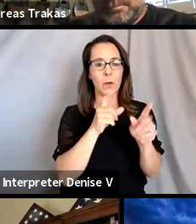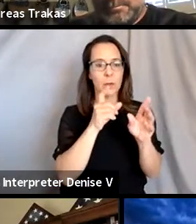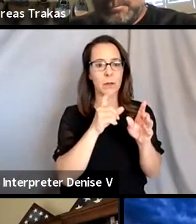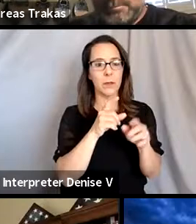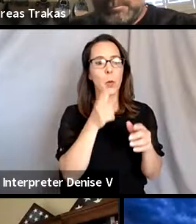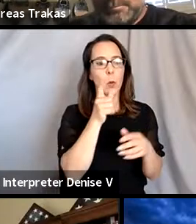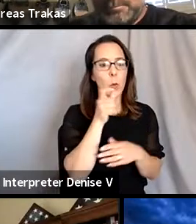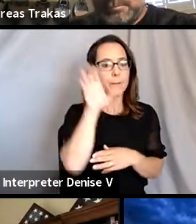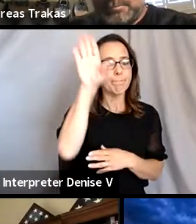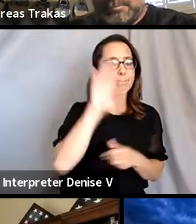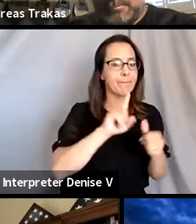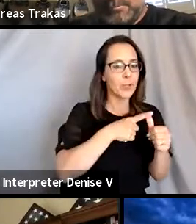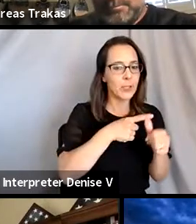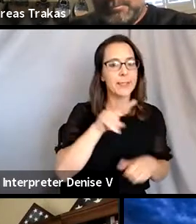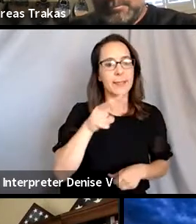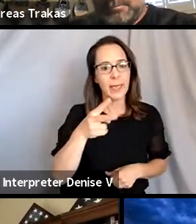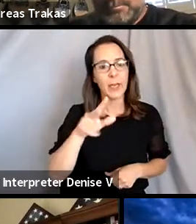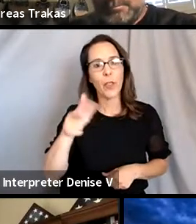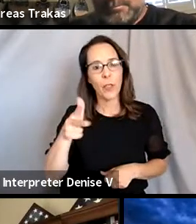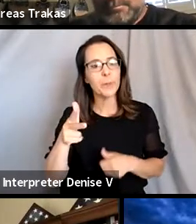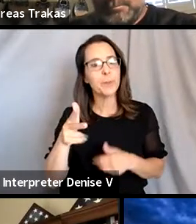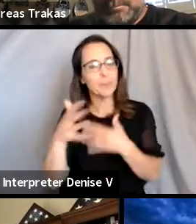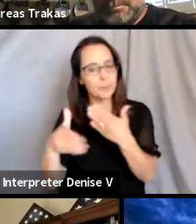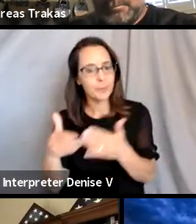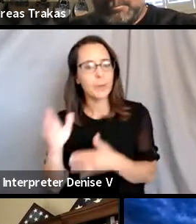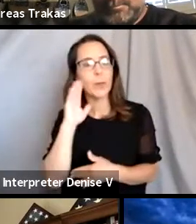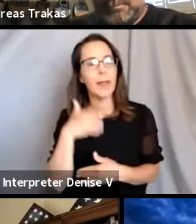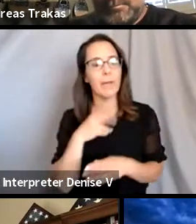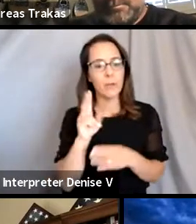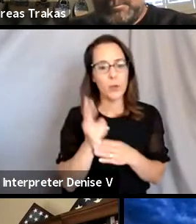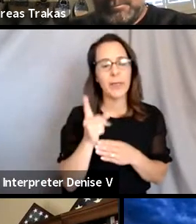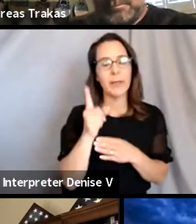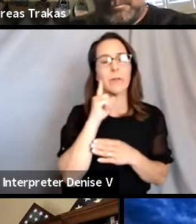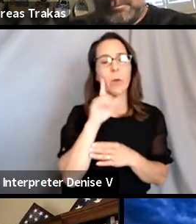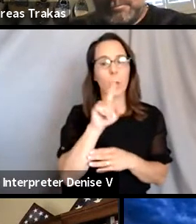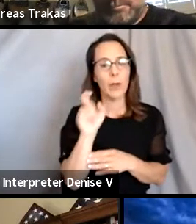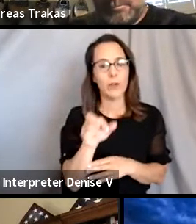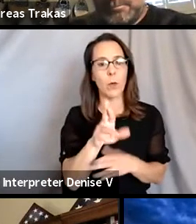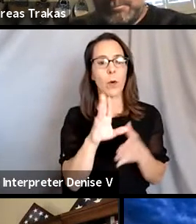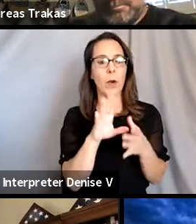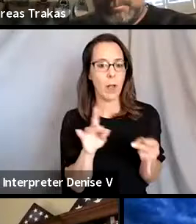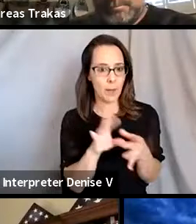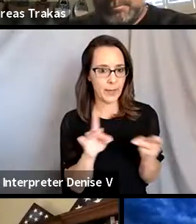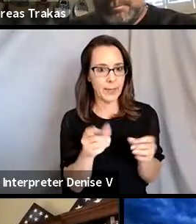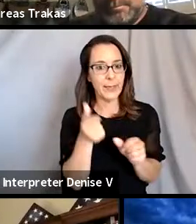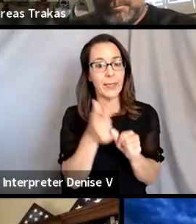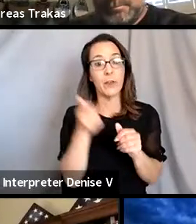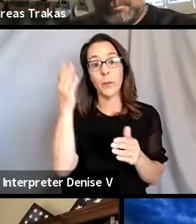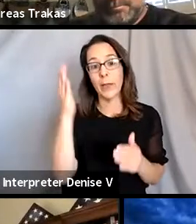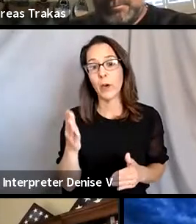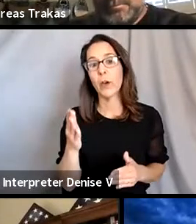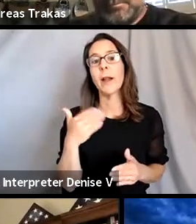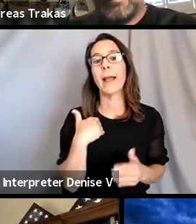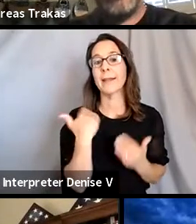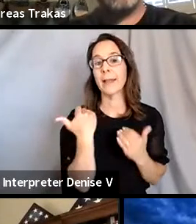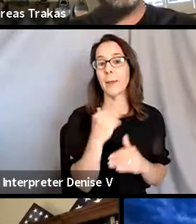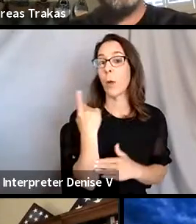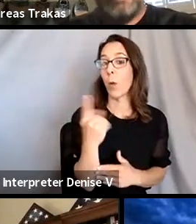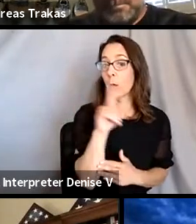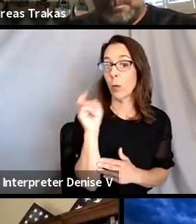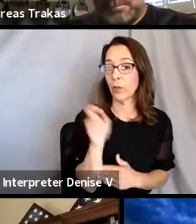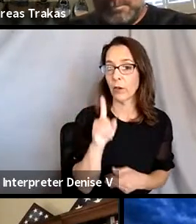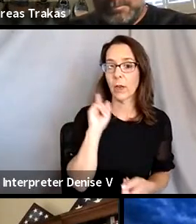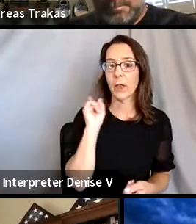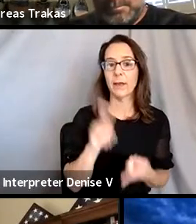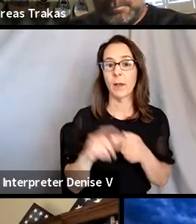for their question or comment. Each speaker is limited to one question until all questions have been answered.